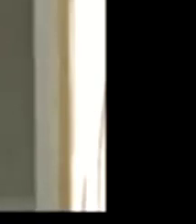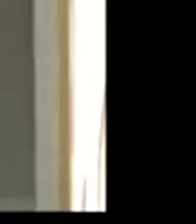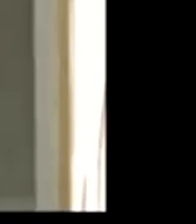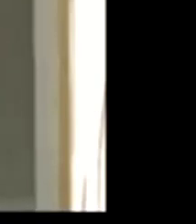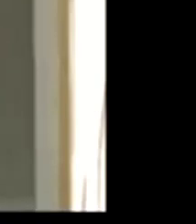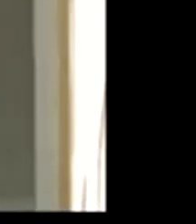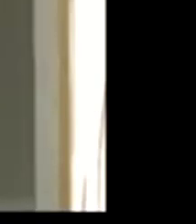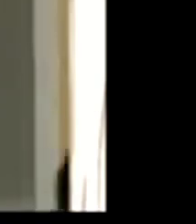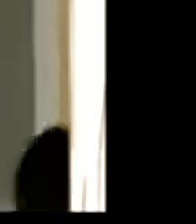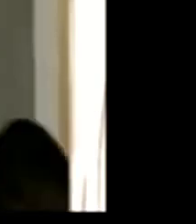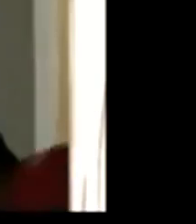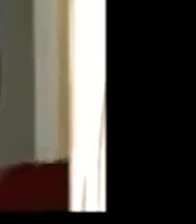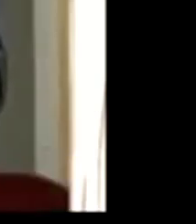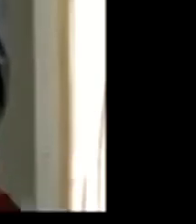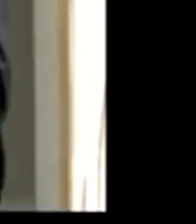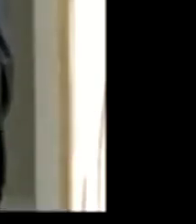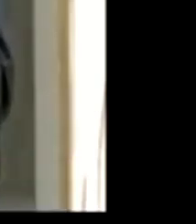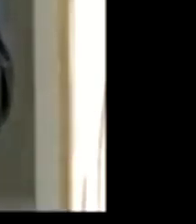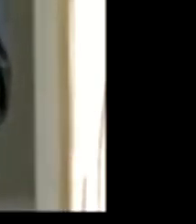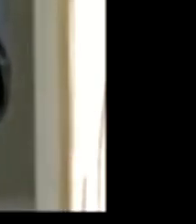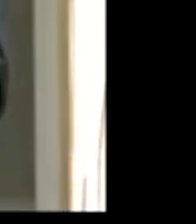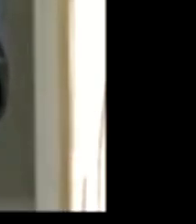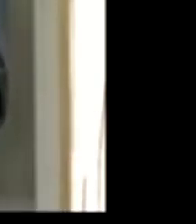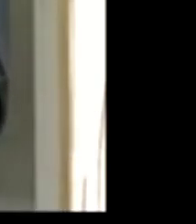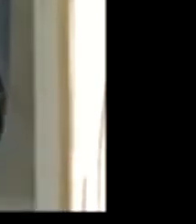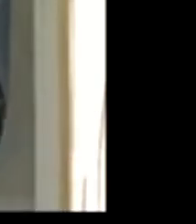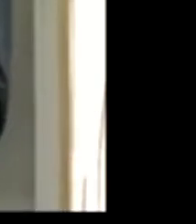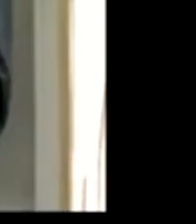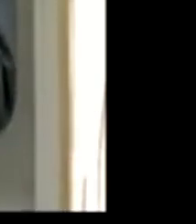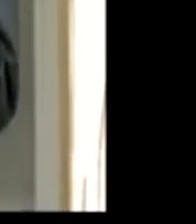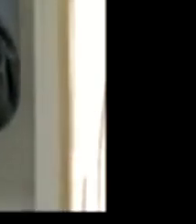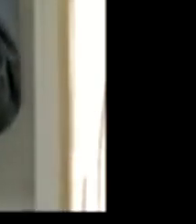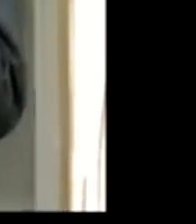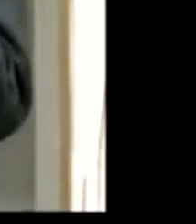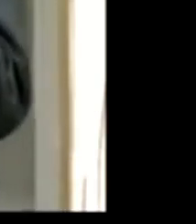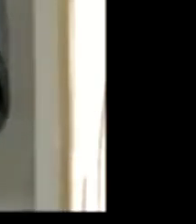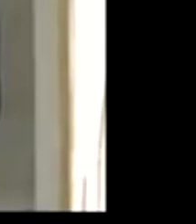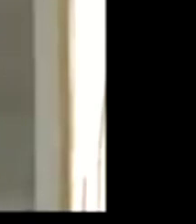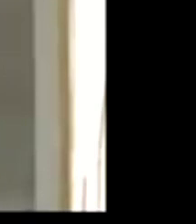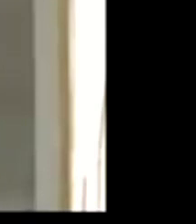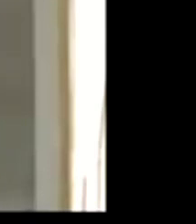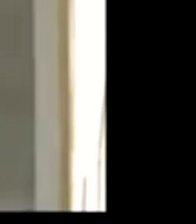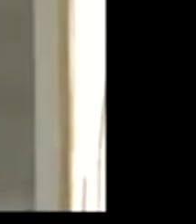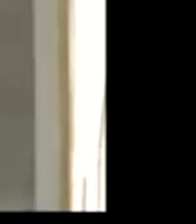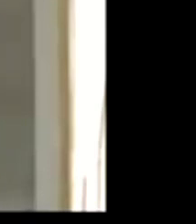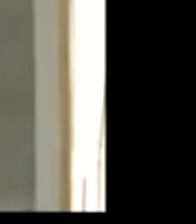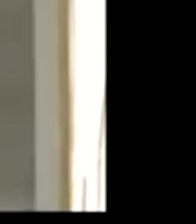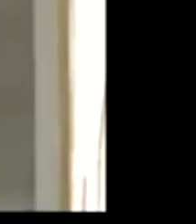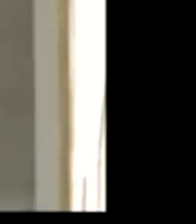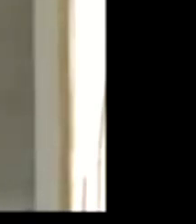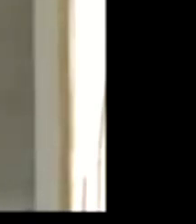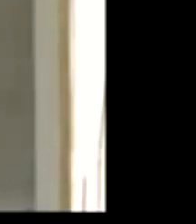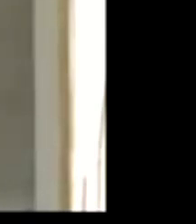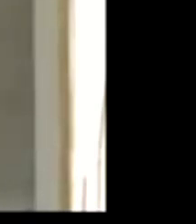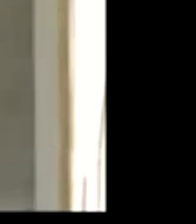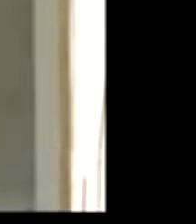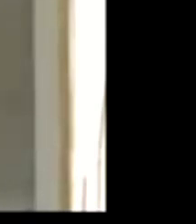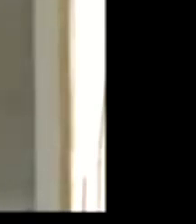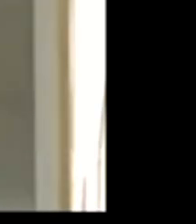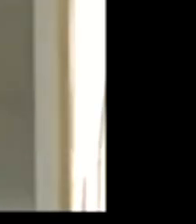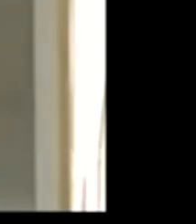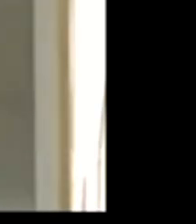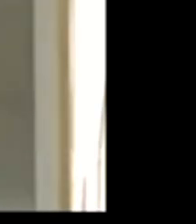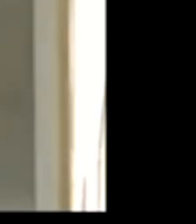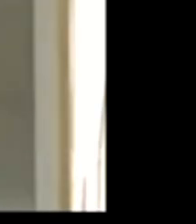through satellite, through internet, through Zoom and social media, the Lord has been glorifying his name. And we